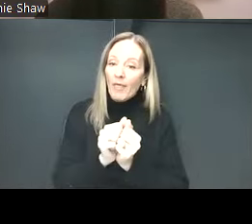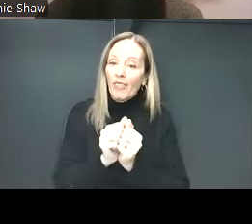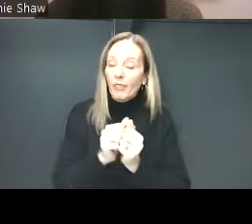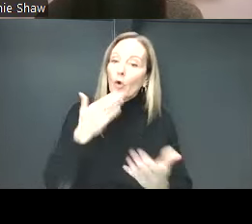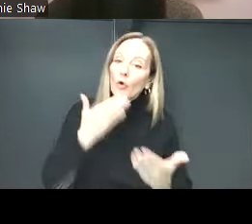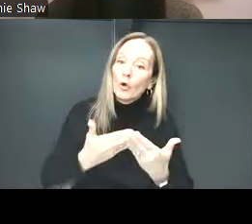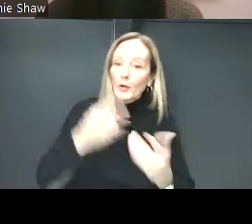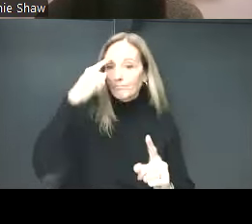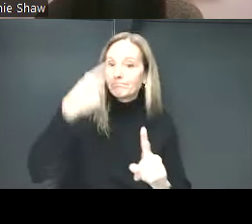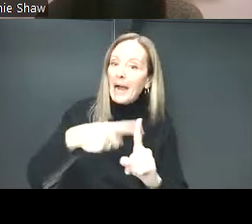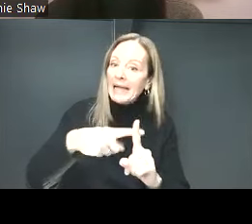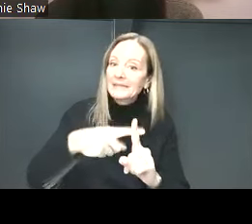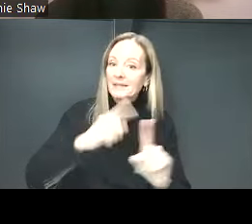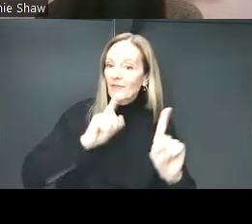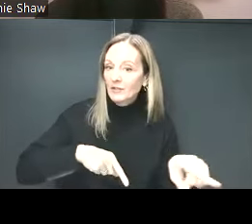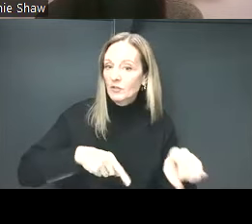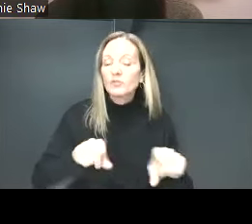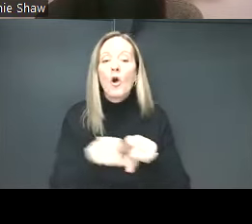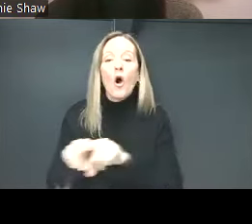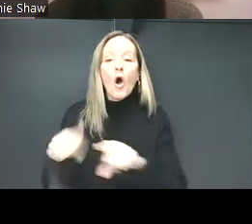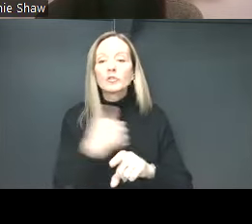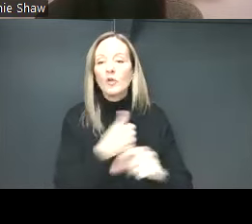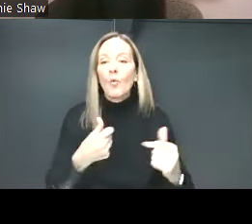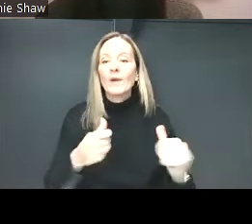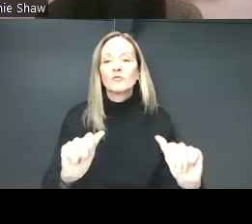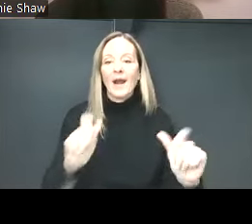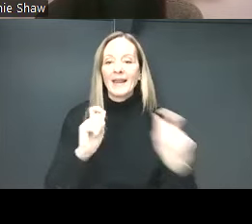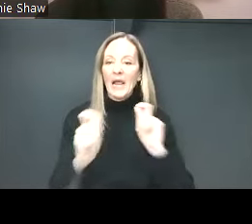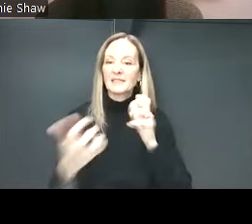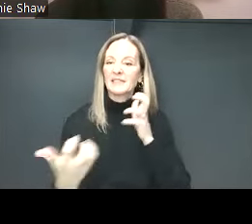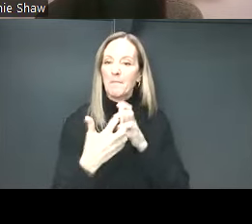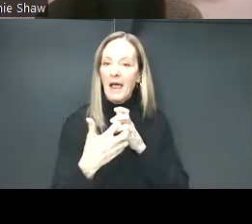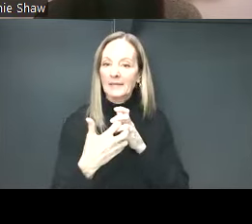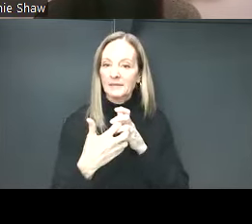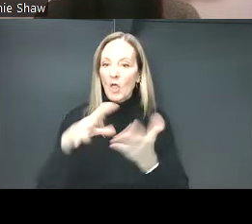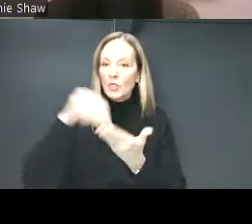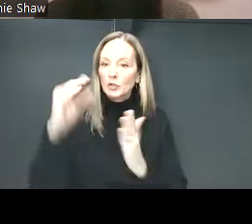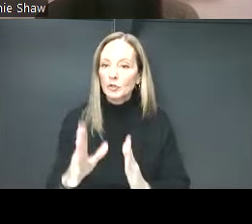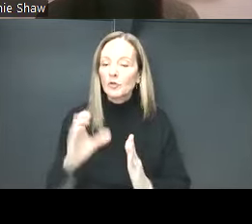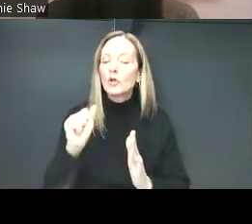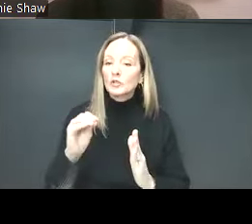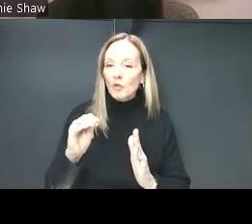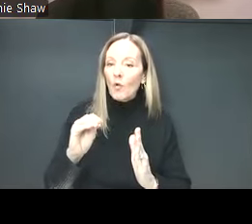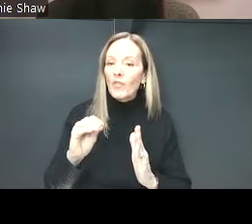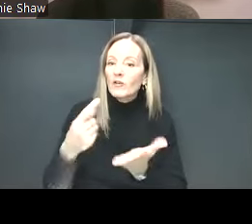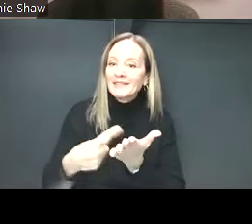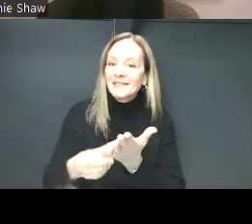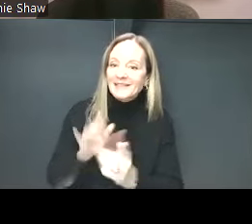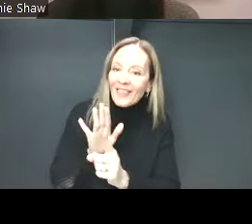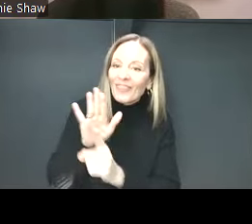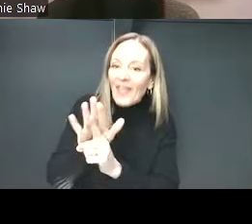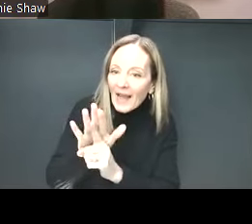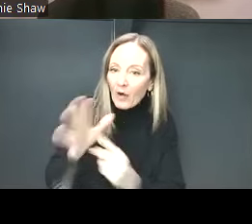We also try to make sure that it's all customized to the student so that the students are really talking about their unique strengths.